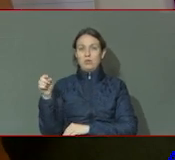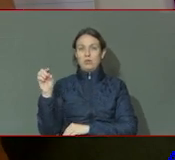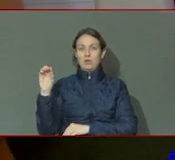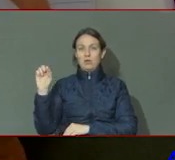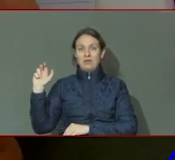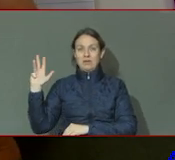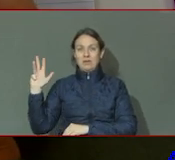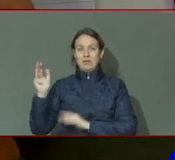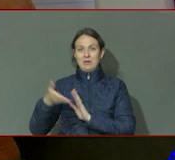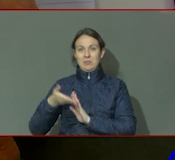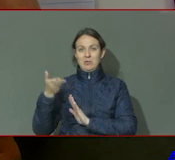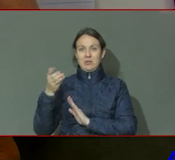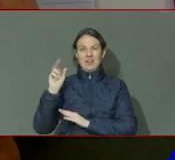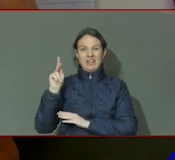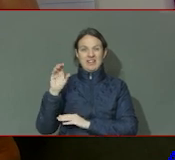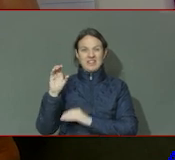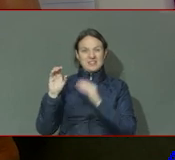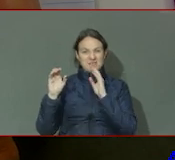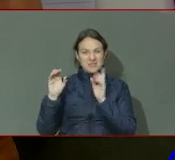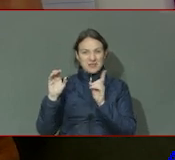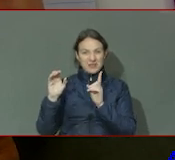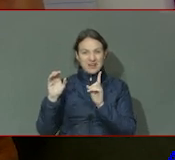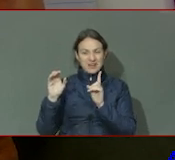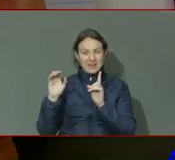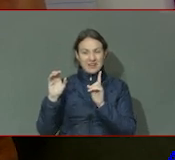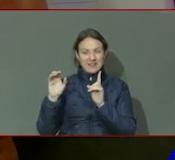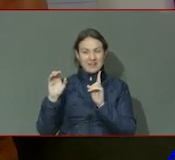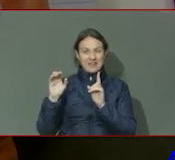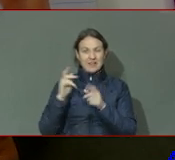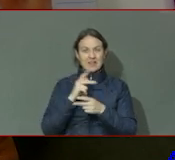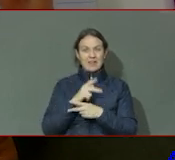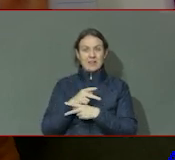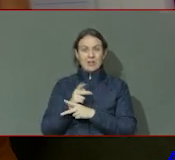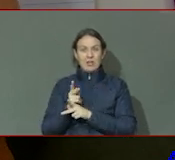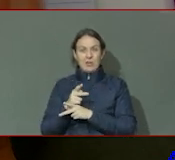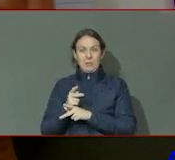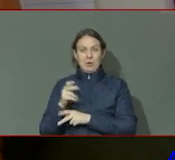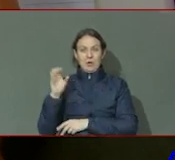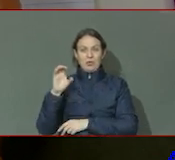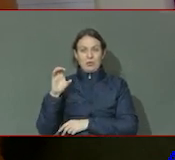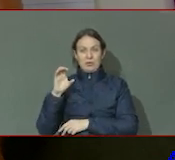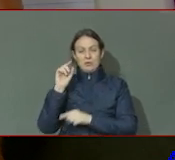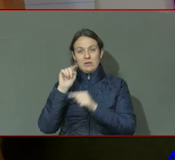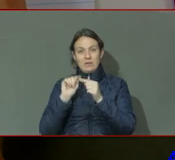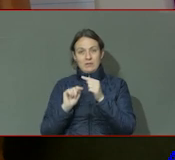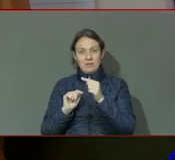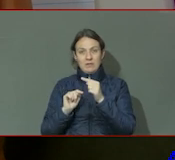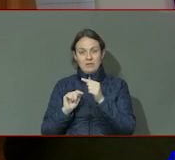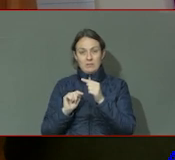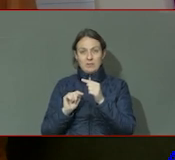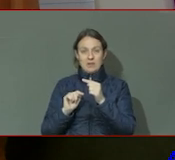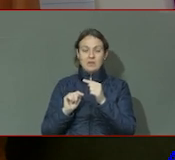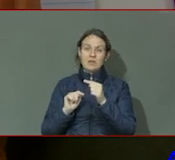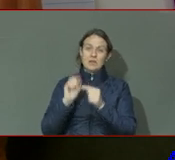And what is Kc? It's the concentration of the products divided by the concentration of